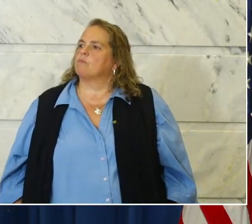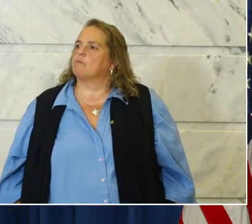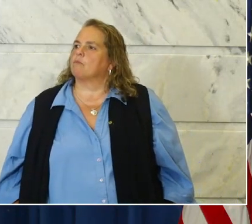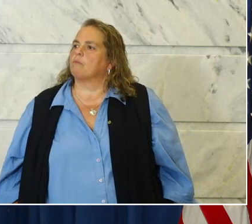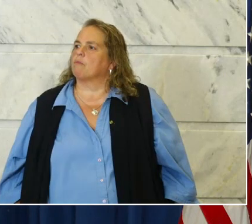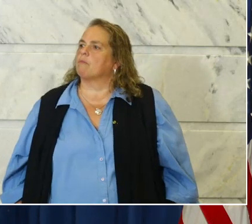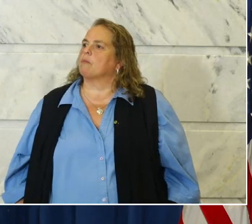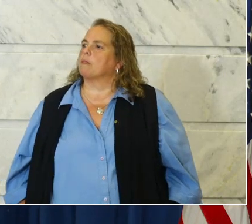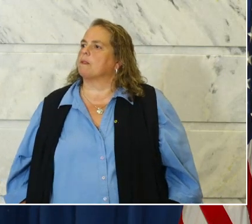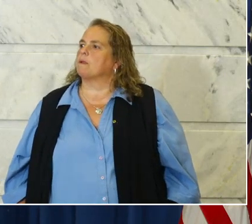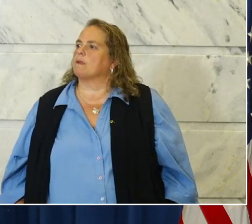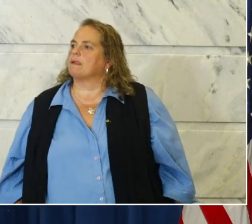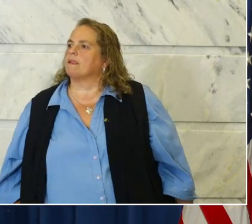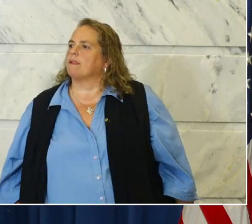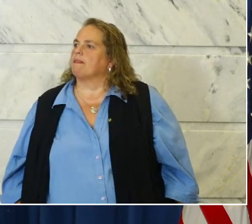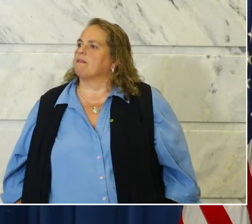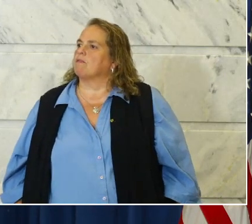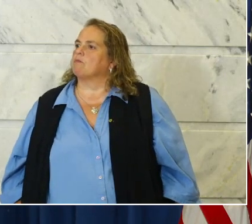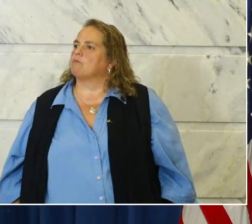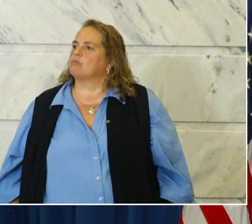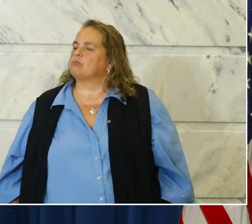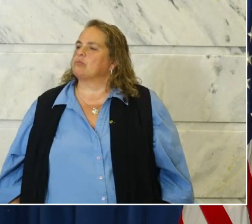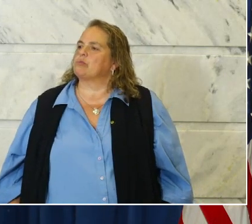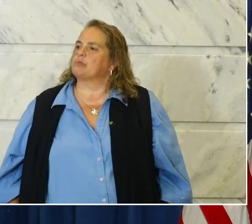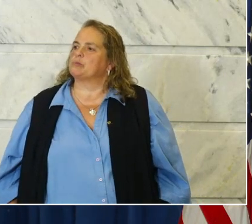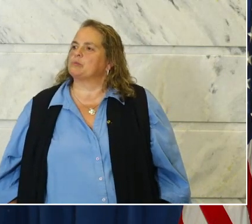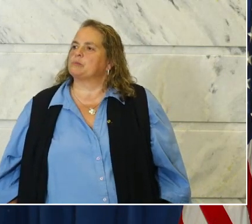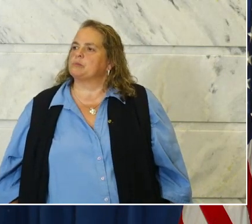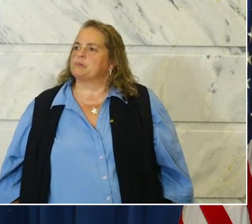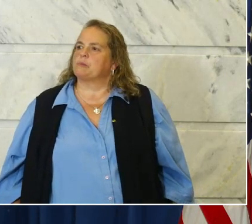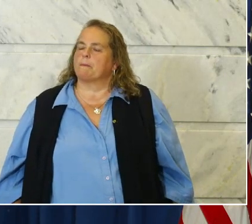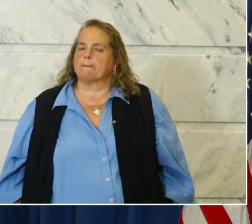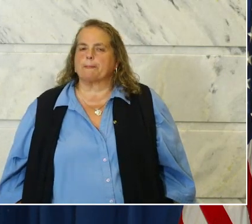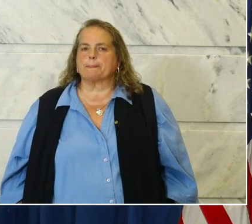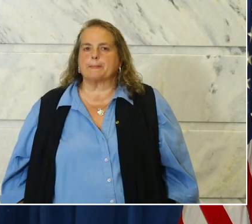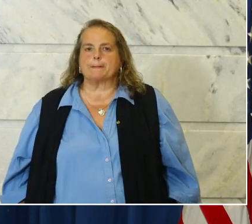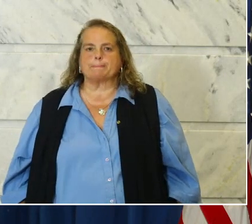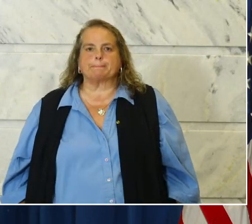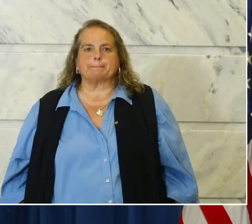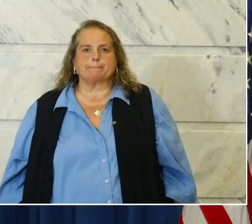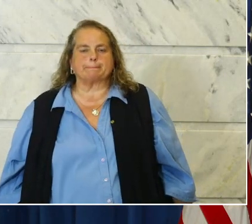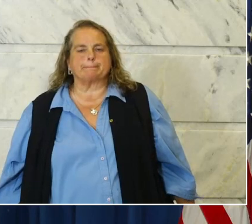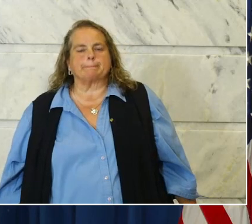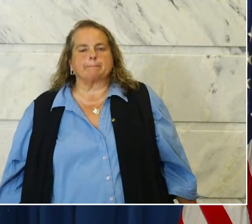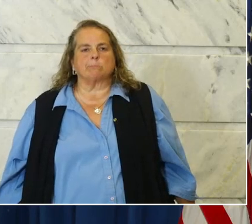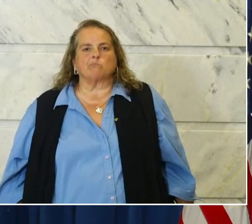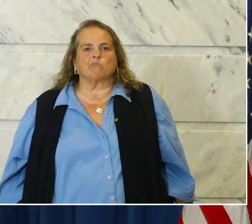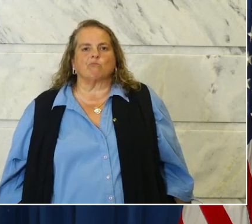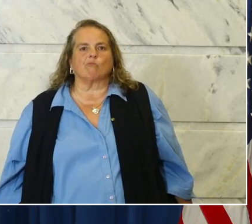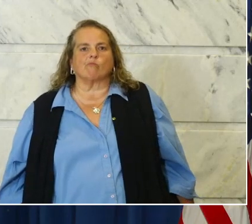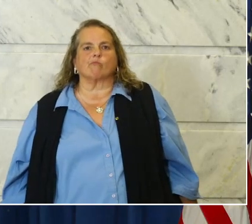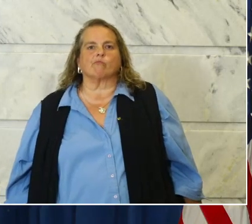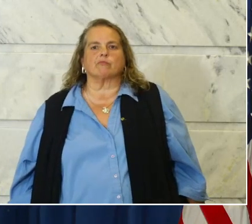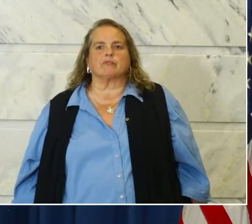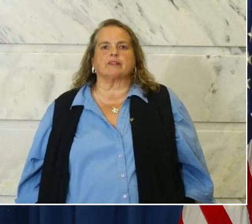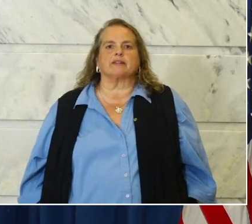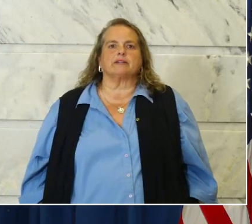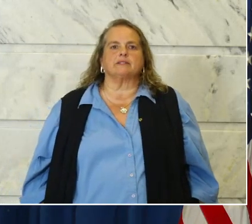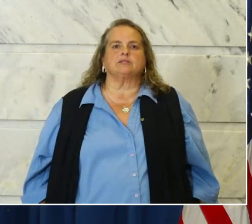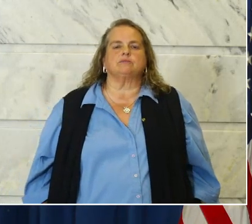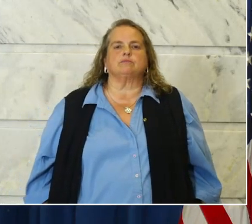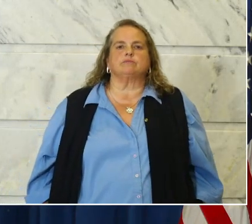testing as expressed from the federal government this weekend? And have you heard similar problems coming up with other health